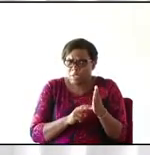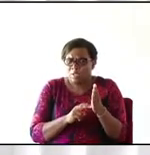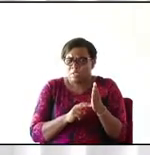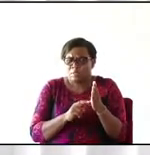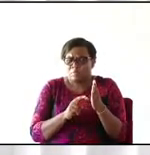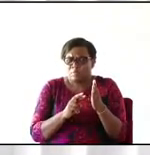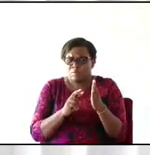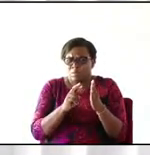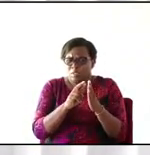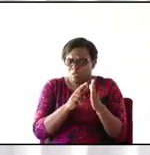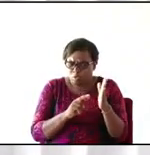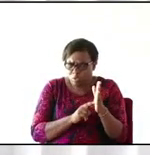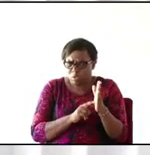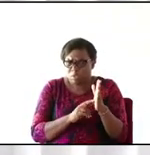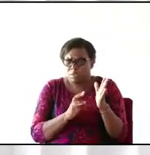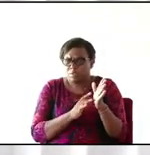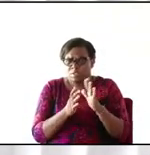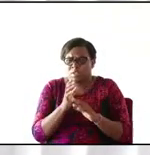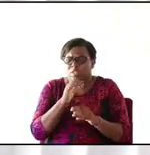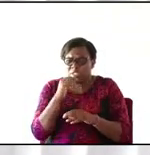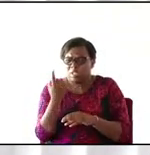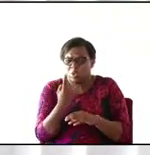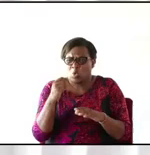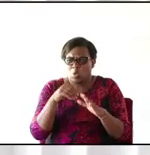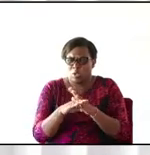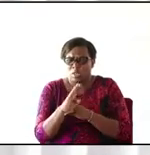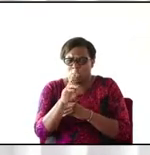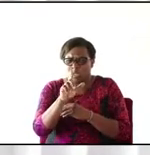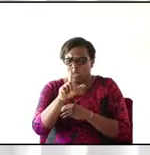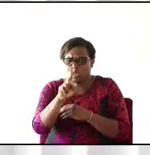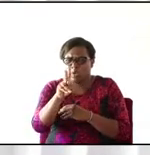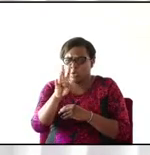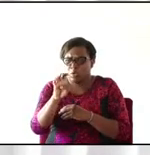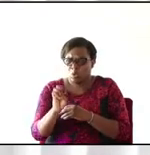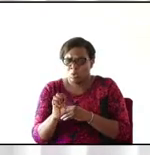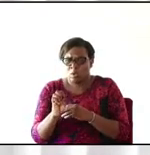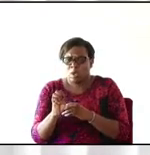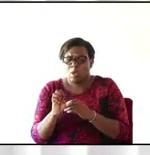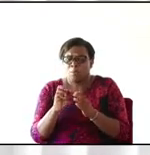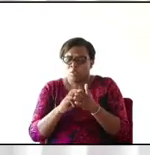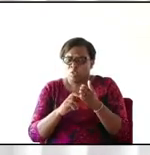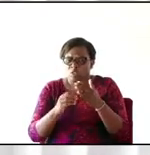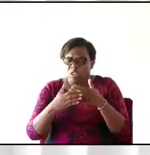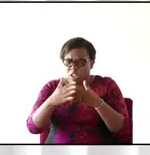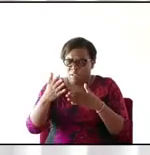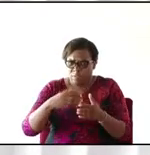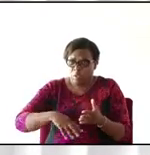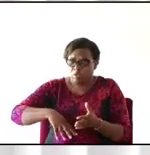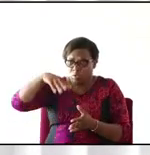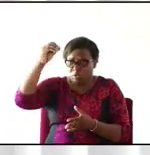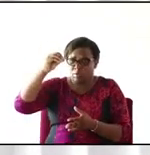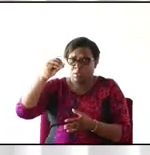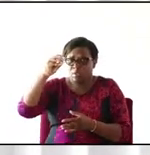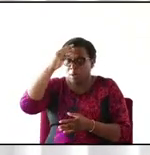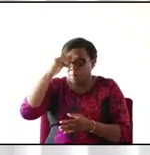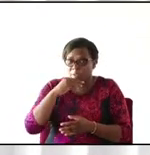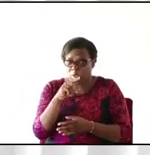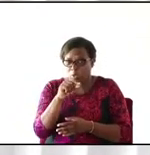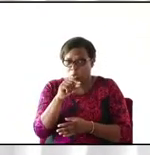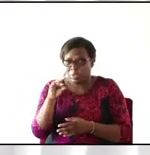of Jesus, not only in Luke 10, but if you read after his resurrection, Matthew 28, which we all